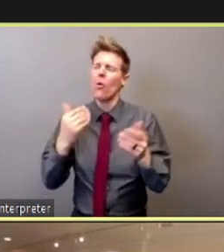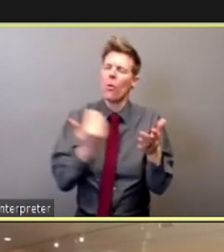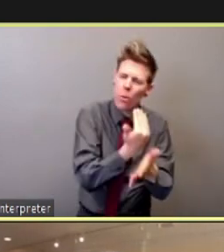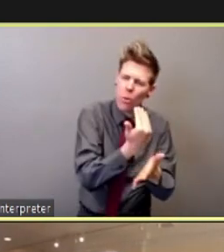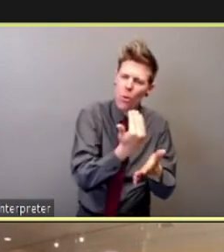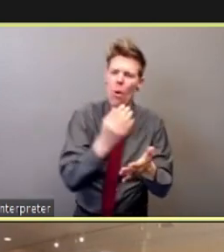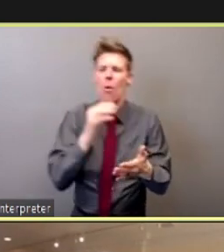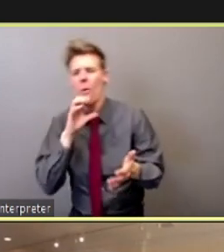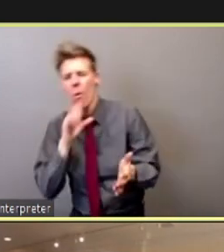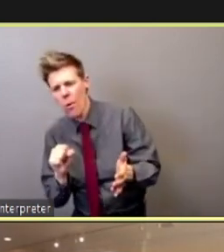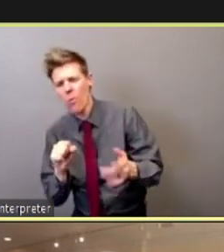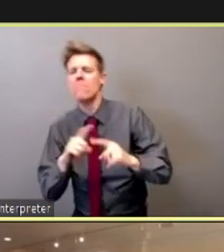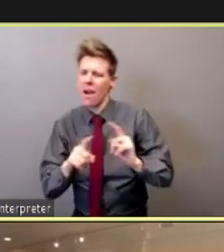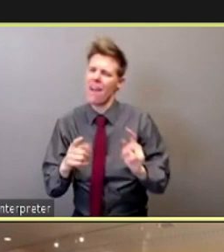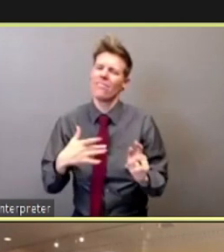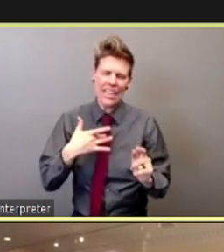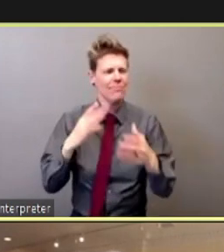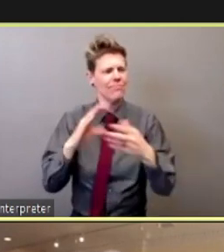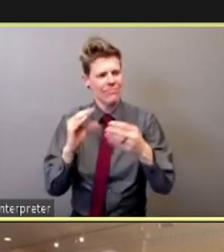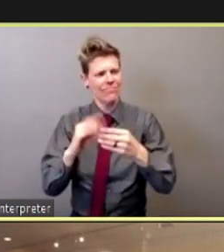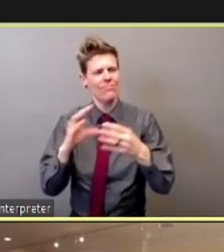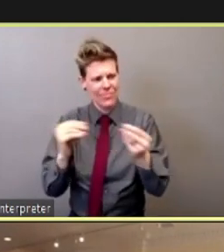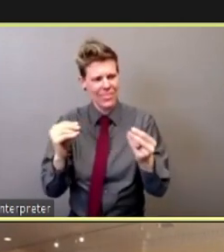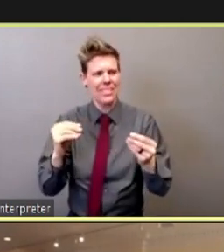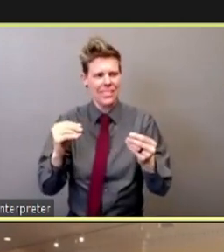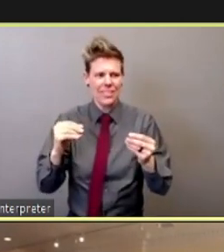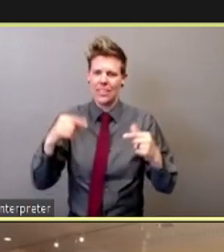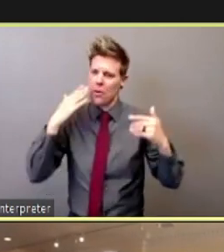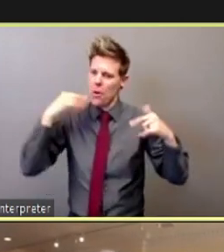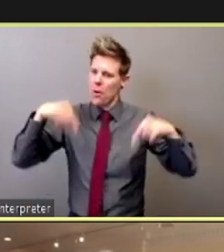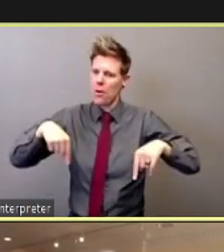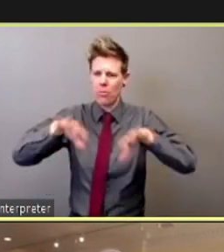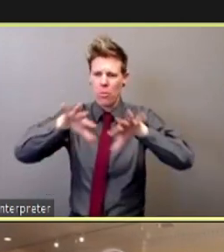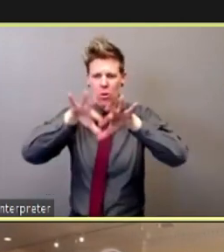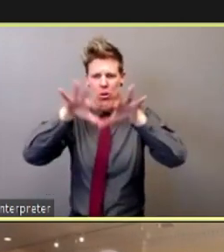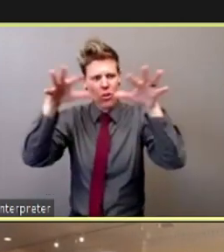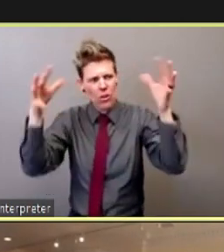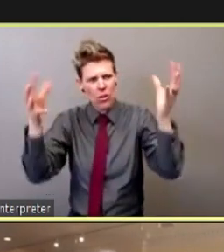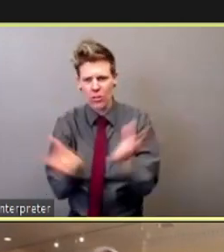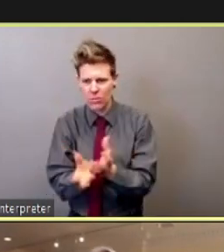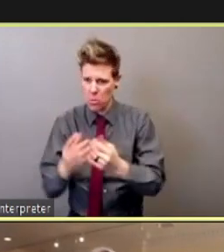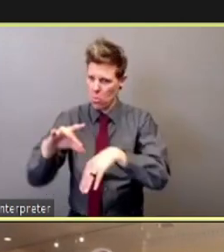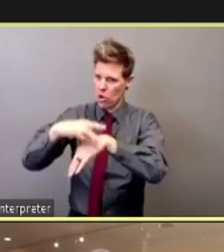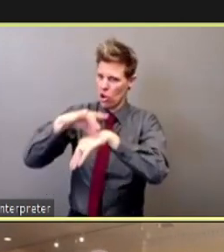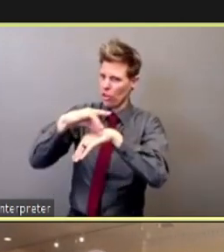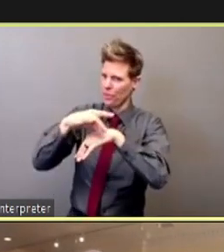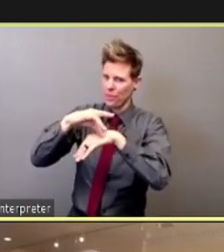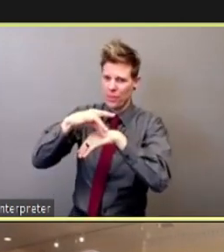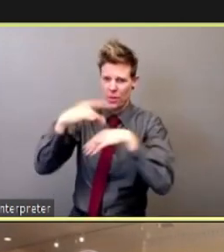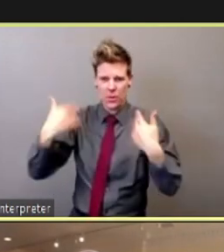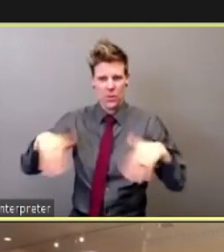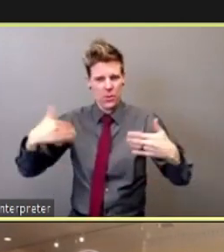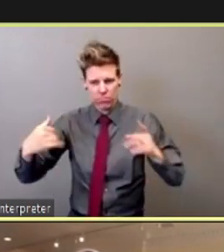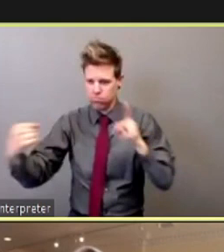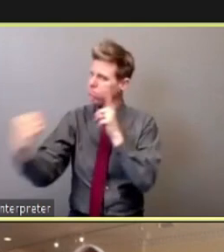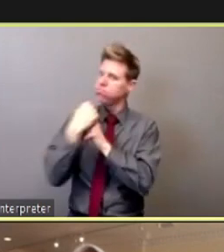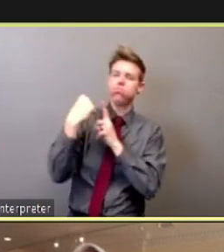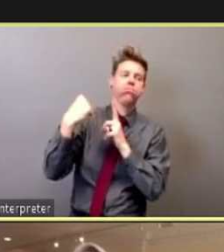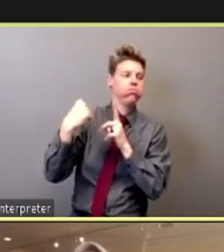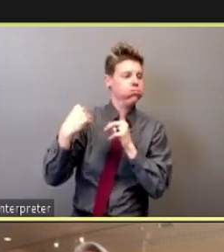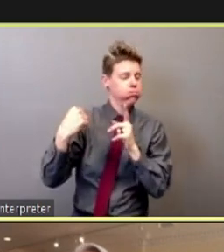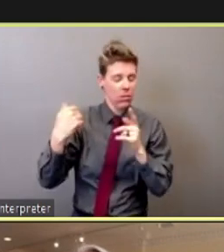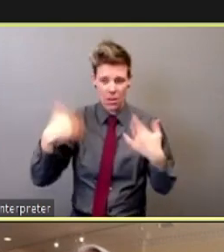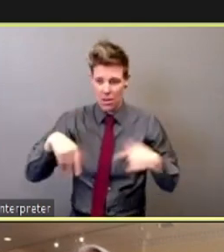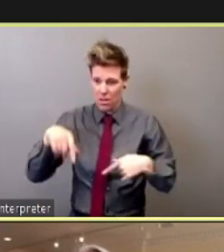punishing pandemic, right, it's never ending. And as we know, this virus will never disappear, but the way in which